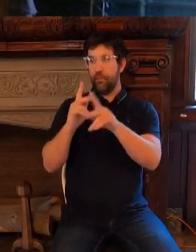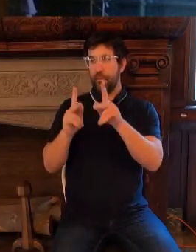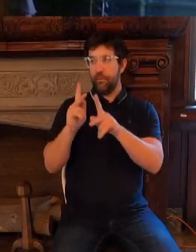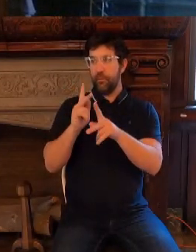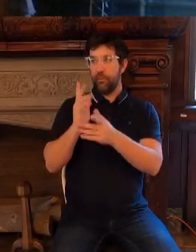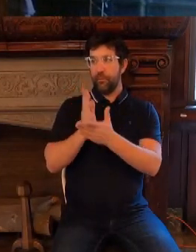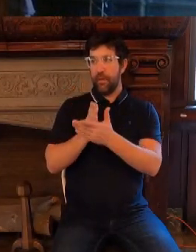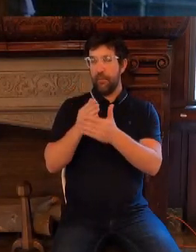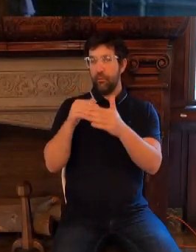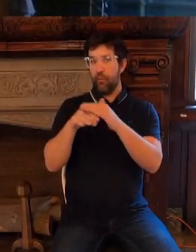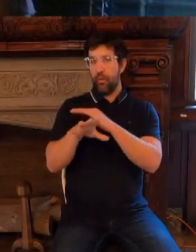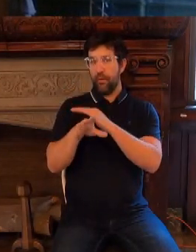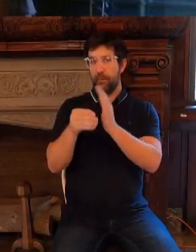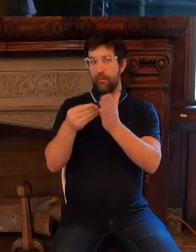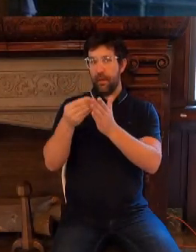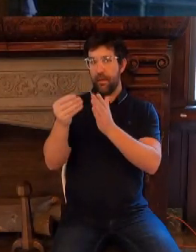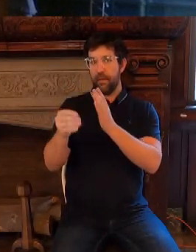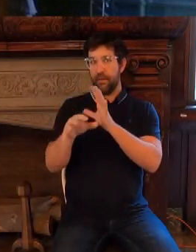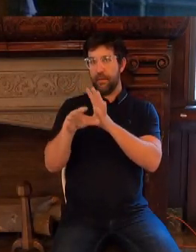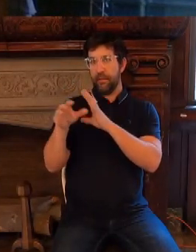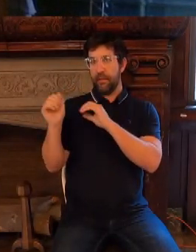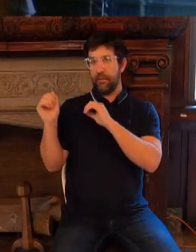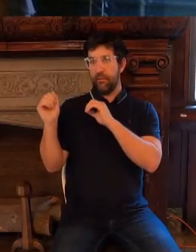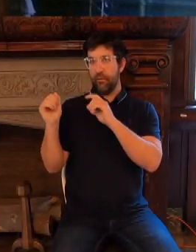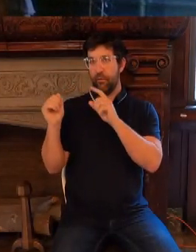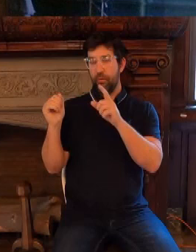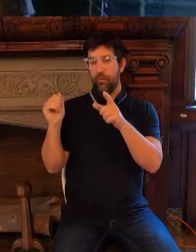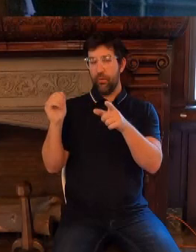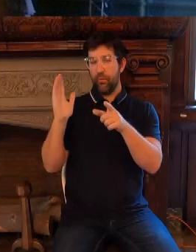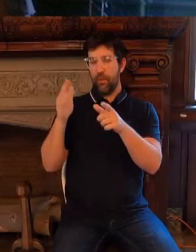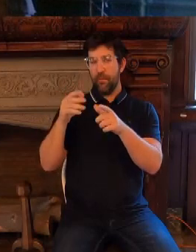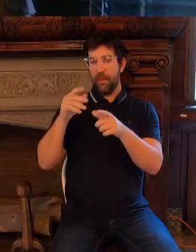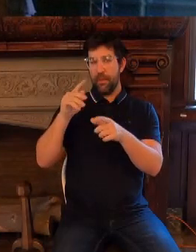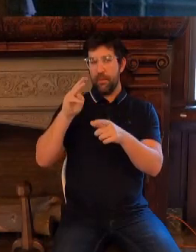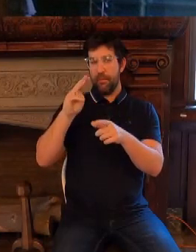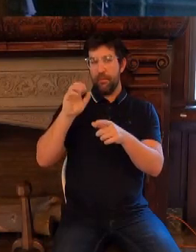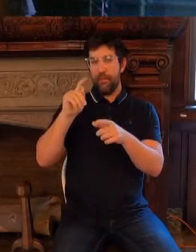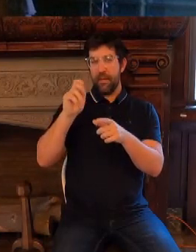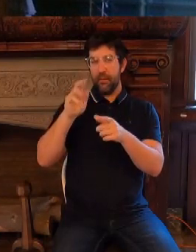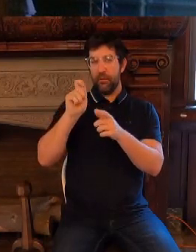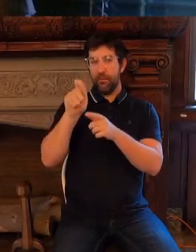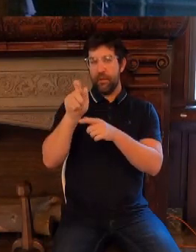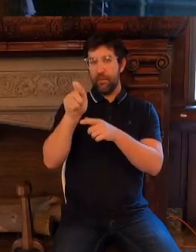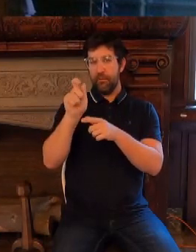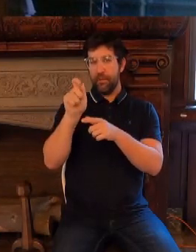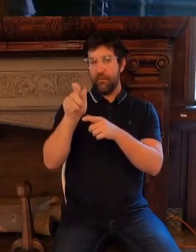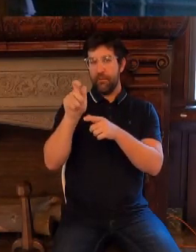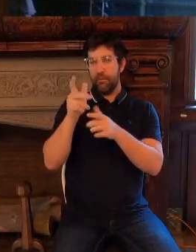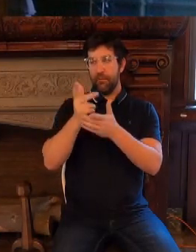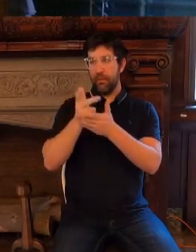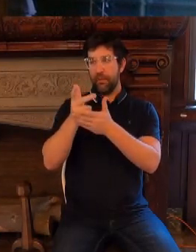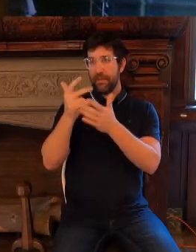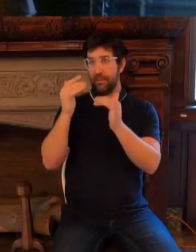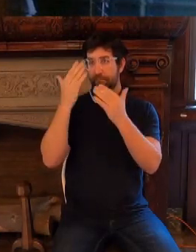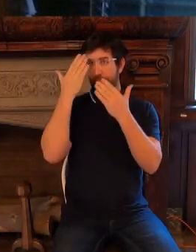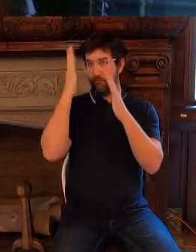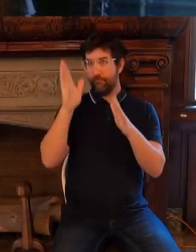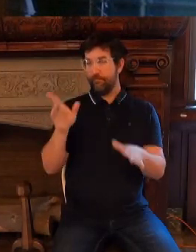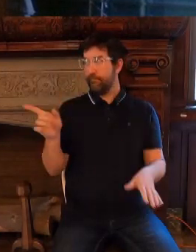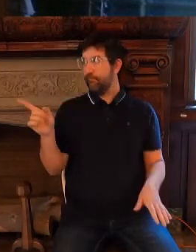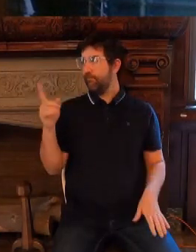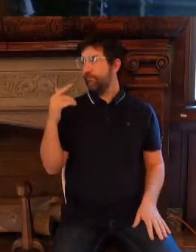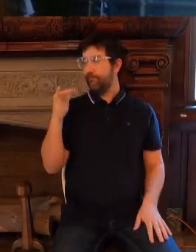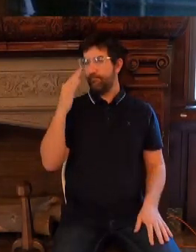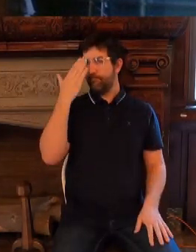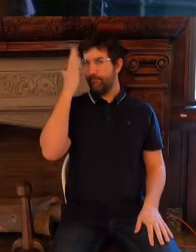stop, walk in, purchase something and leave, or is this going to be metered parking, or is that still unknown? I would say it's